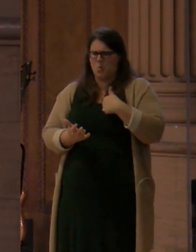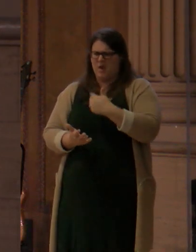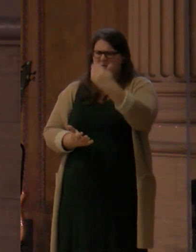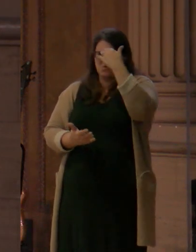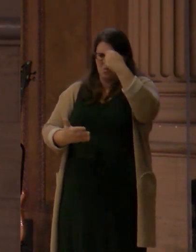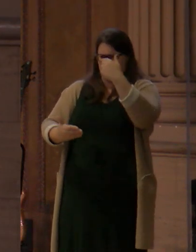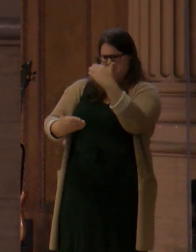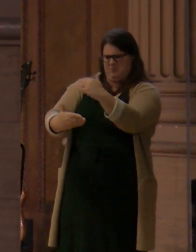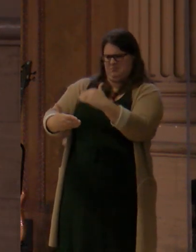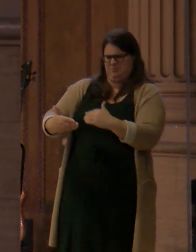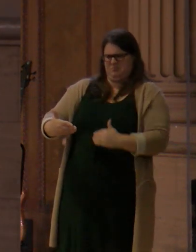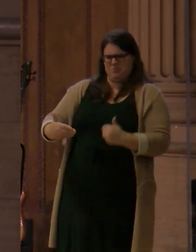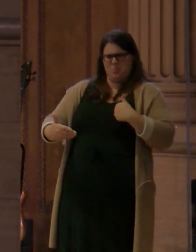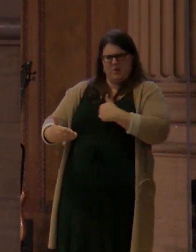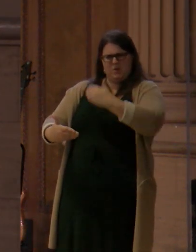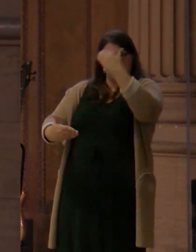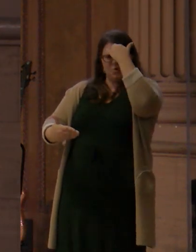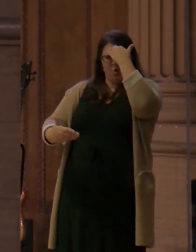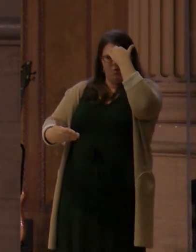have to sit on the edge of our seat